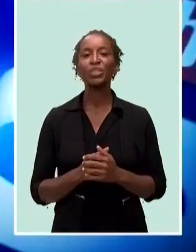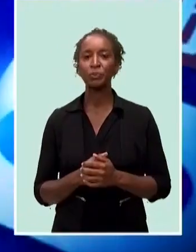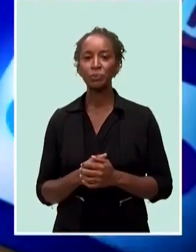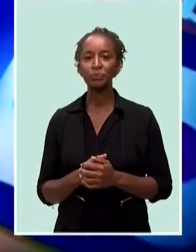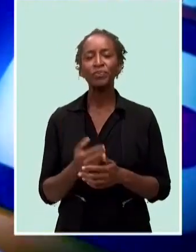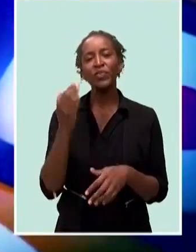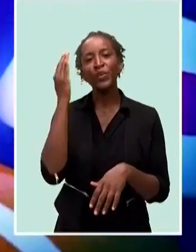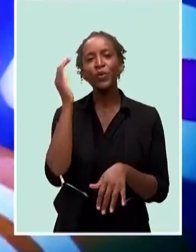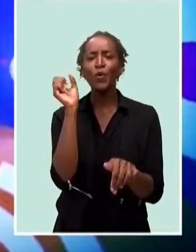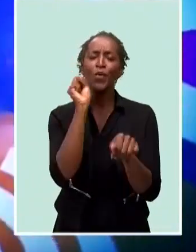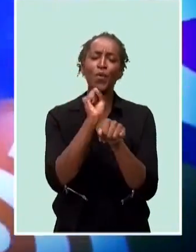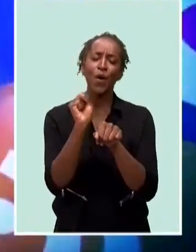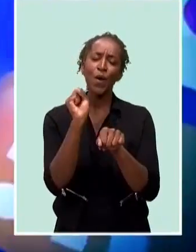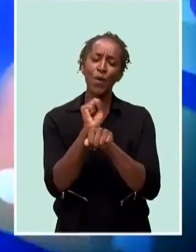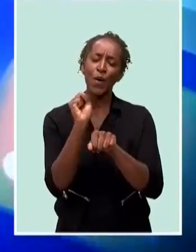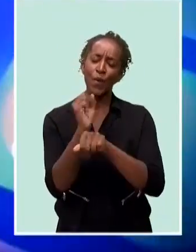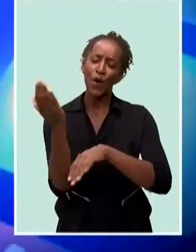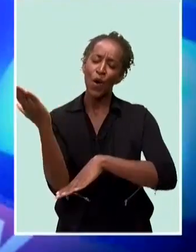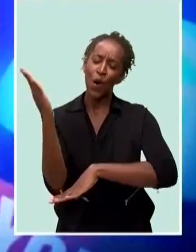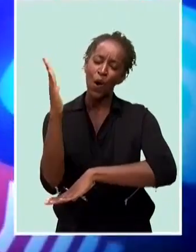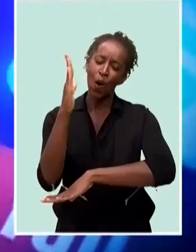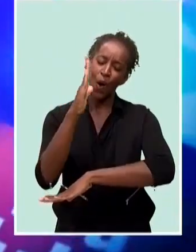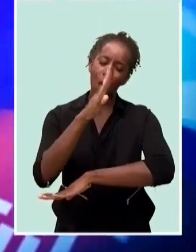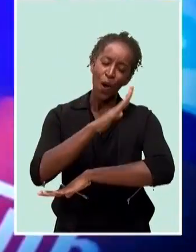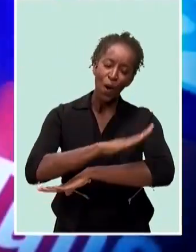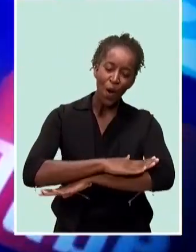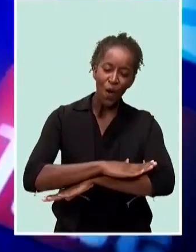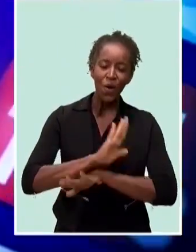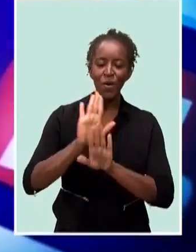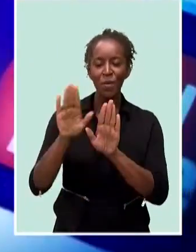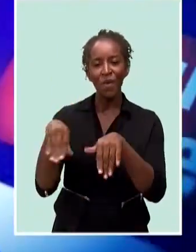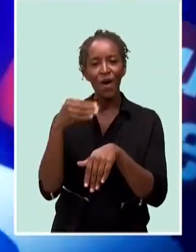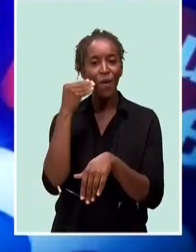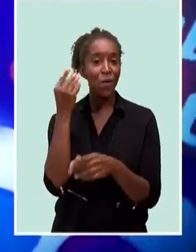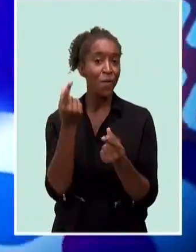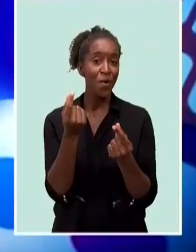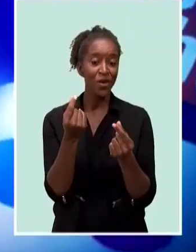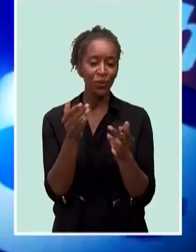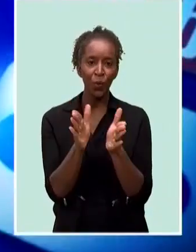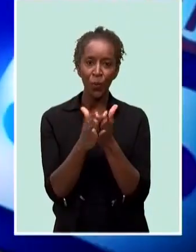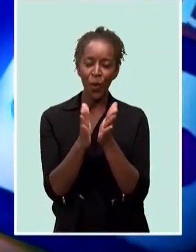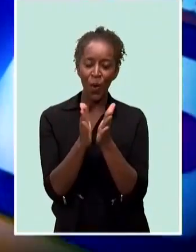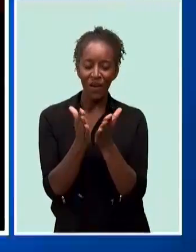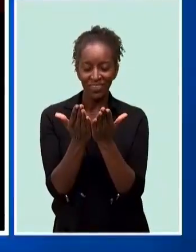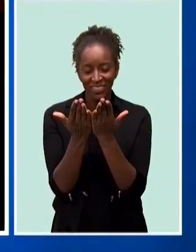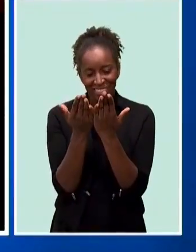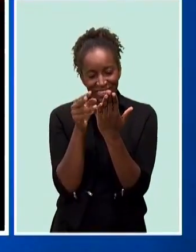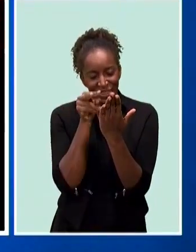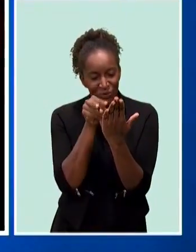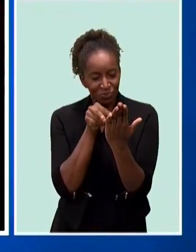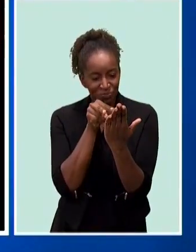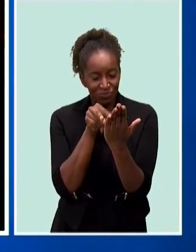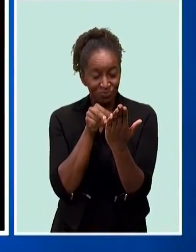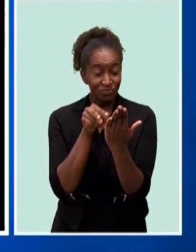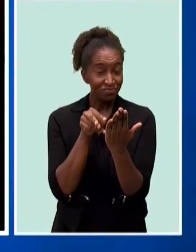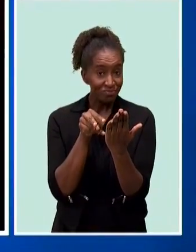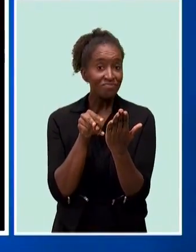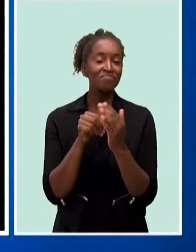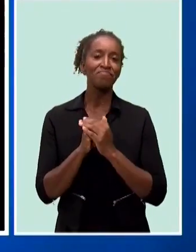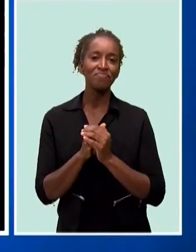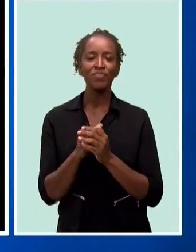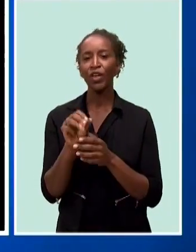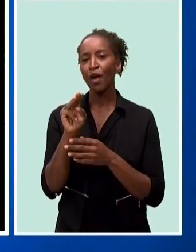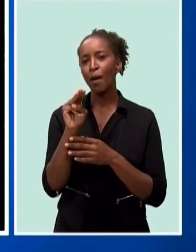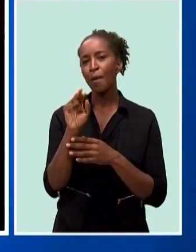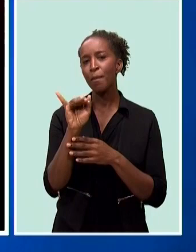work, some of us like to curl up with a good book. Have any of you read former First Lady Michelle Obama's memoir, Becoming?